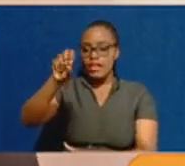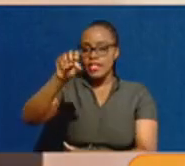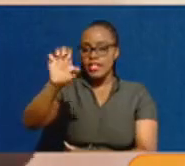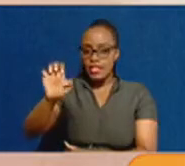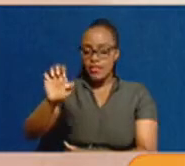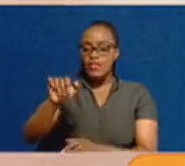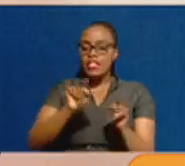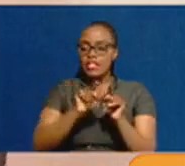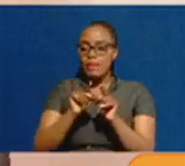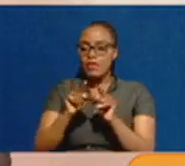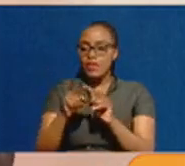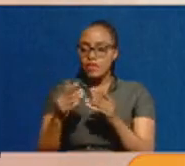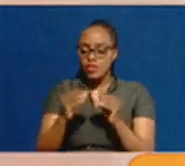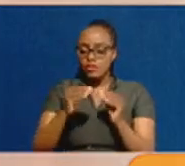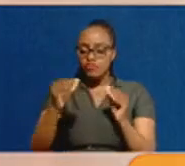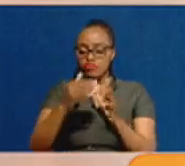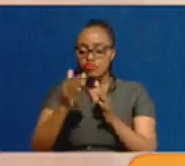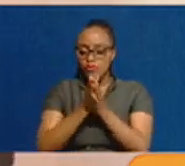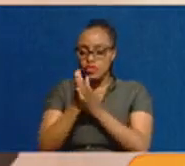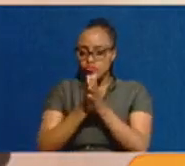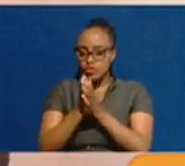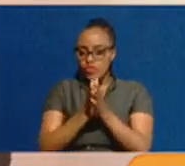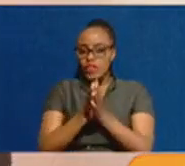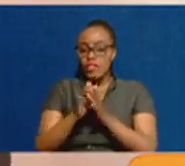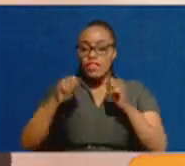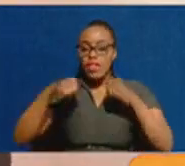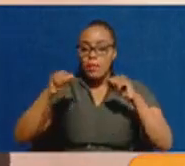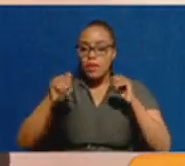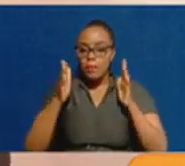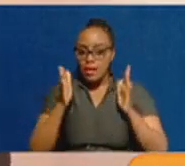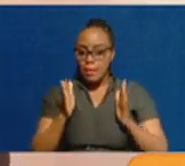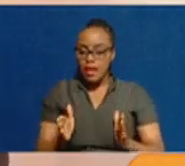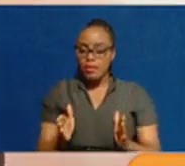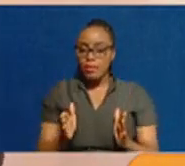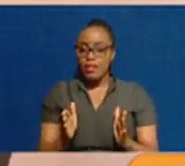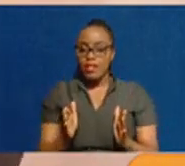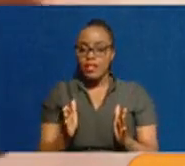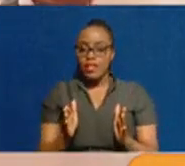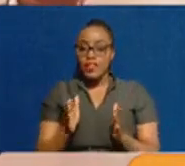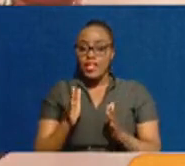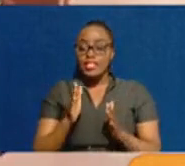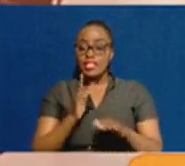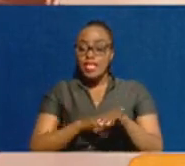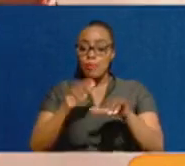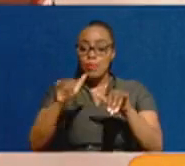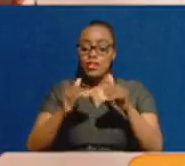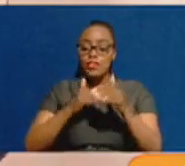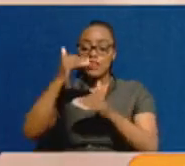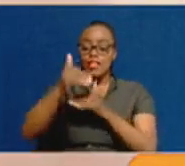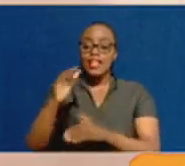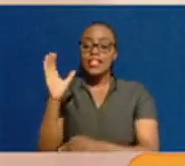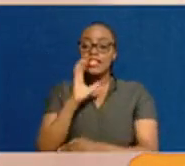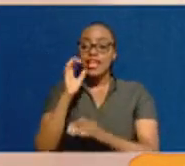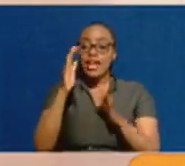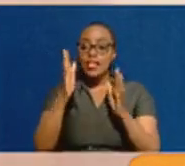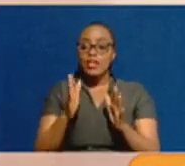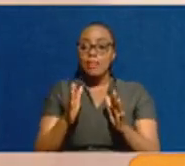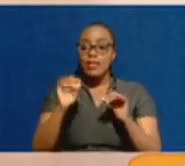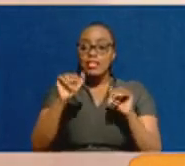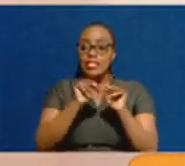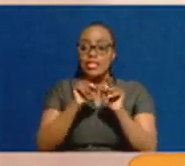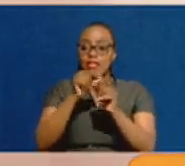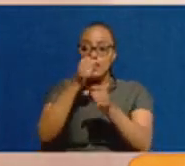look forward, for example, to that border guy, when waiting for the next customer, he is